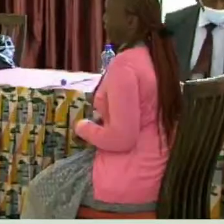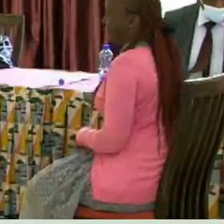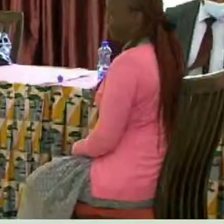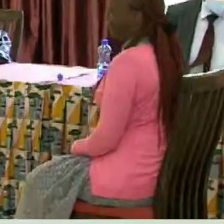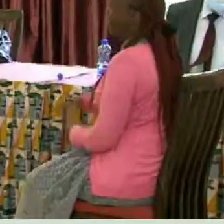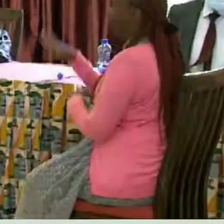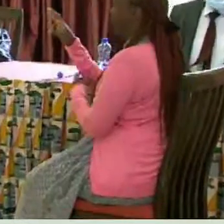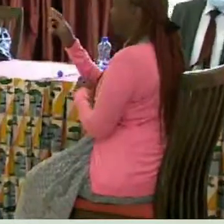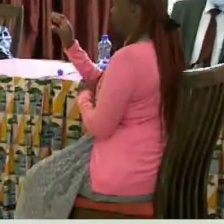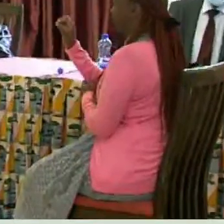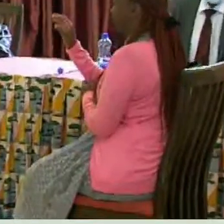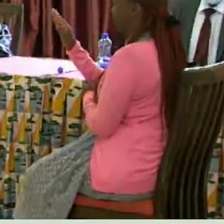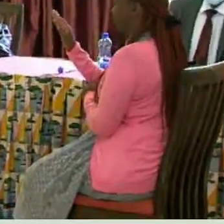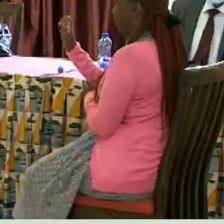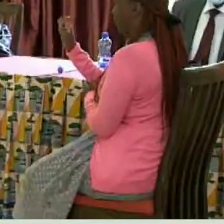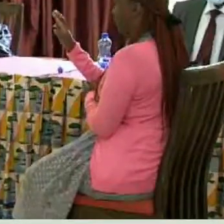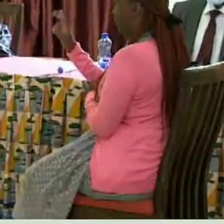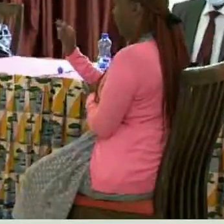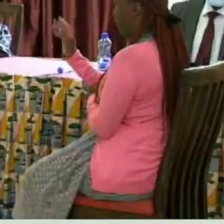Mr. Robert Mutembe is